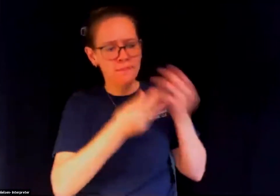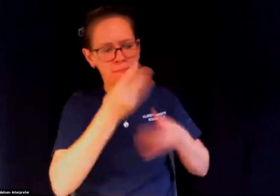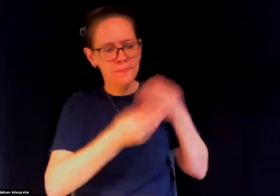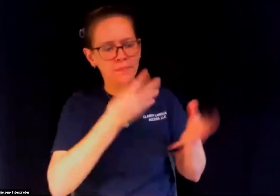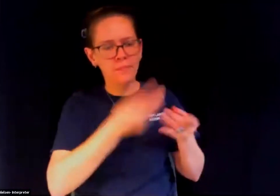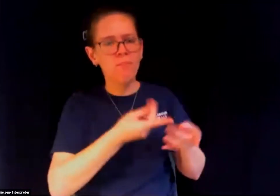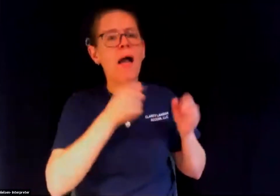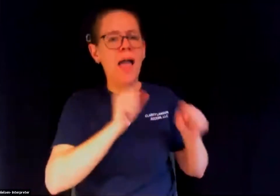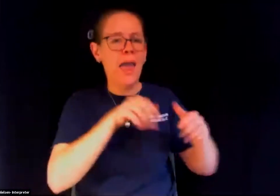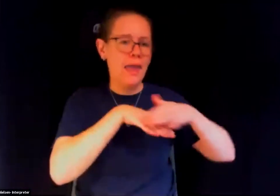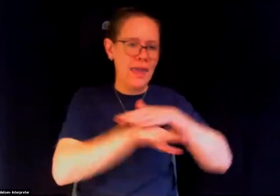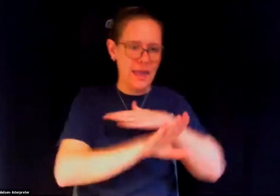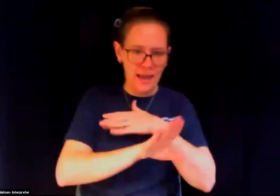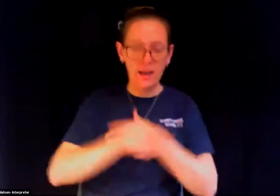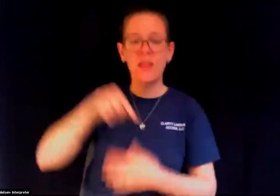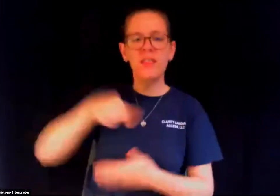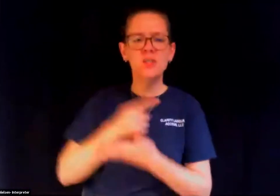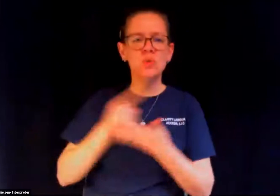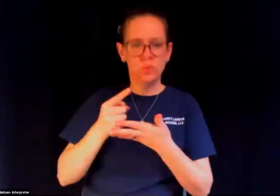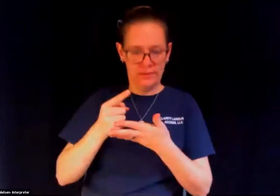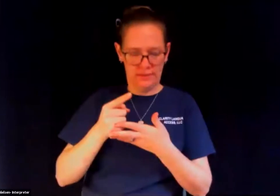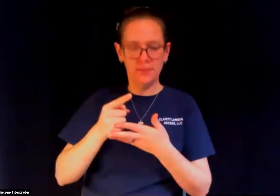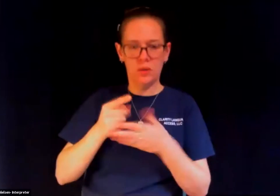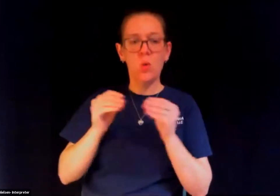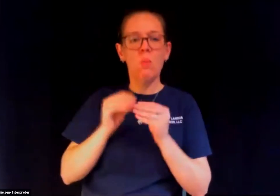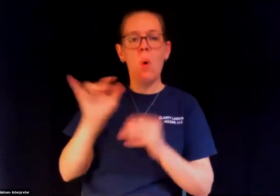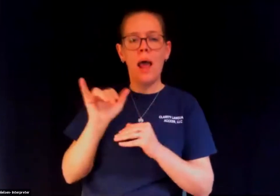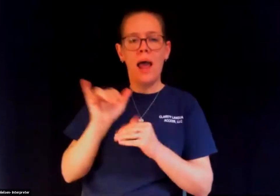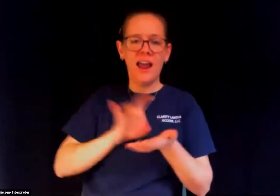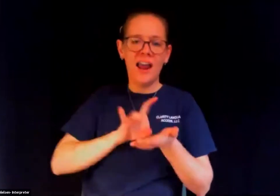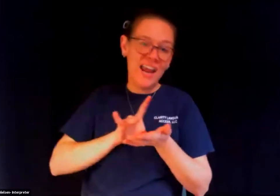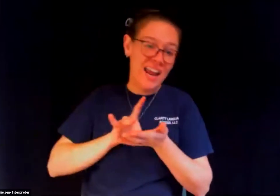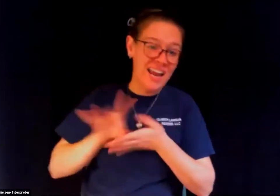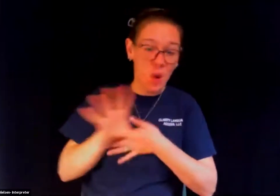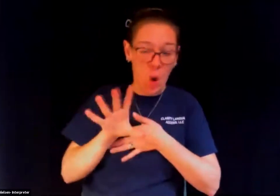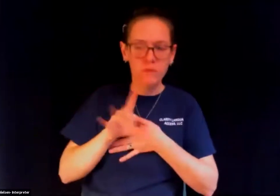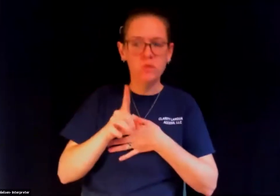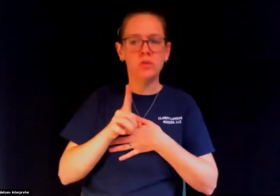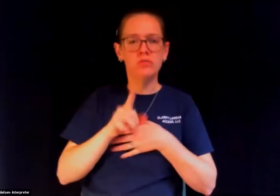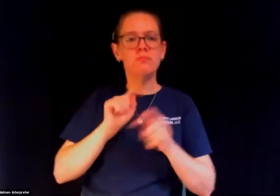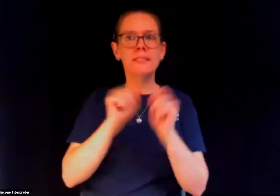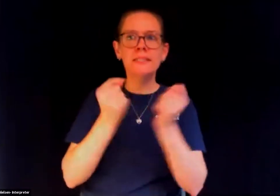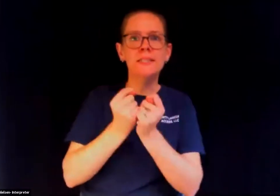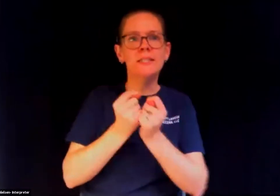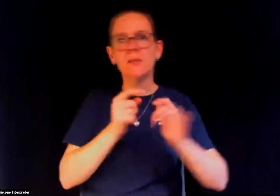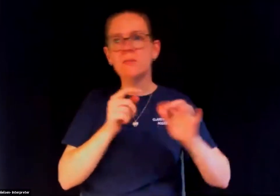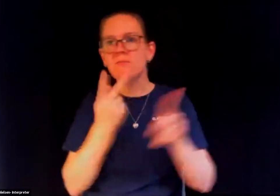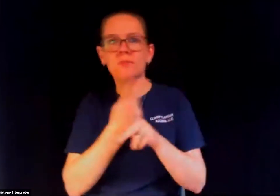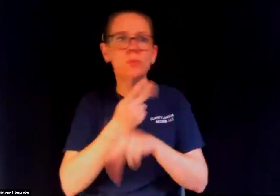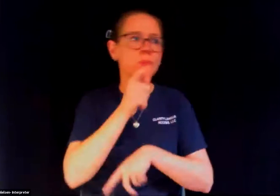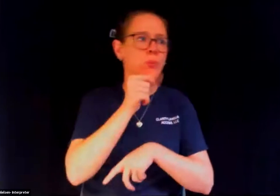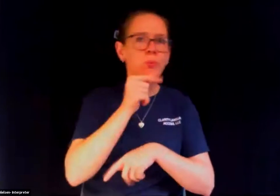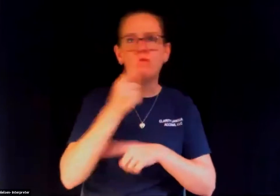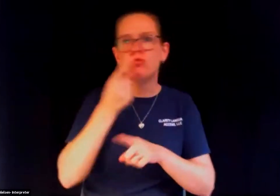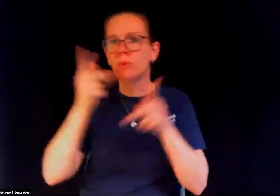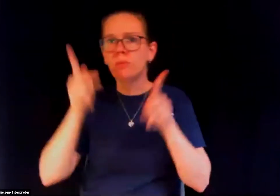more of the kickoff, just to kind of get you guys to meet the teams and kind of listen in on everything. And then next week would start the training sessions. Okay,